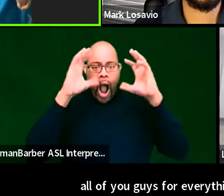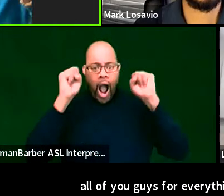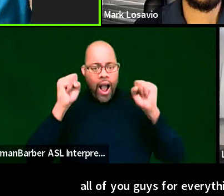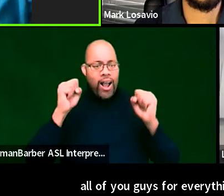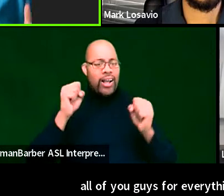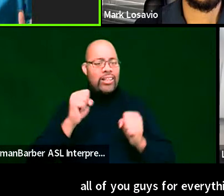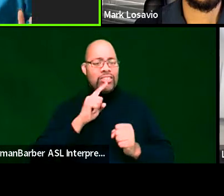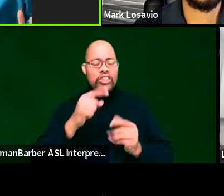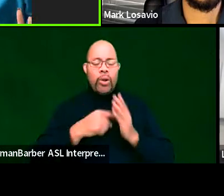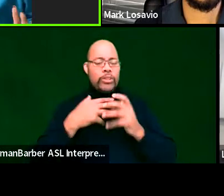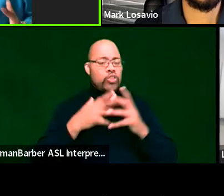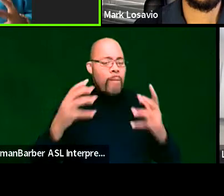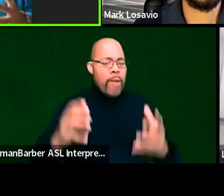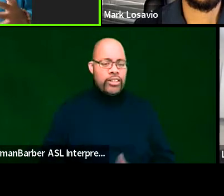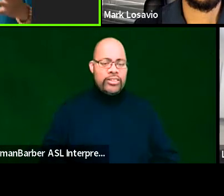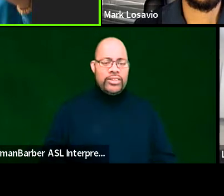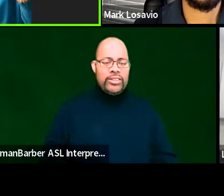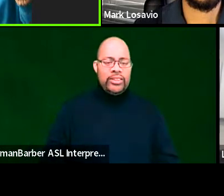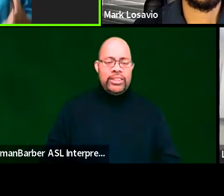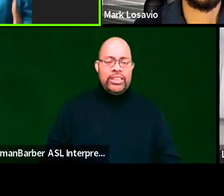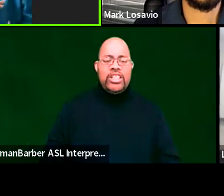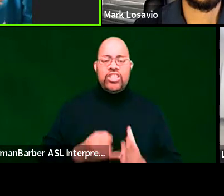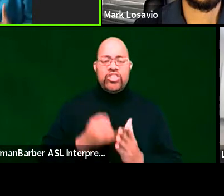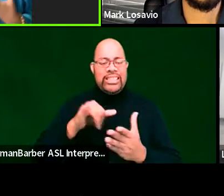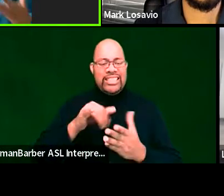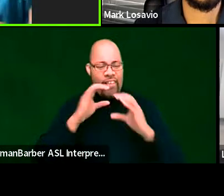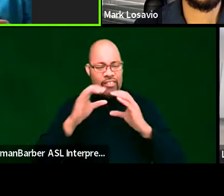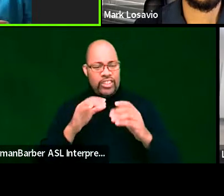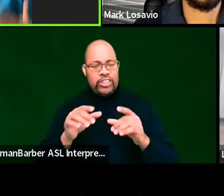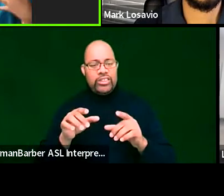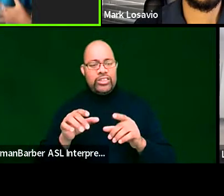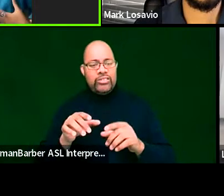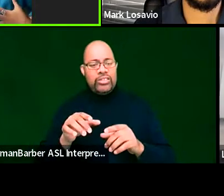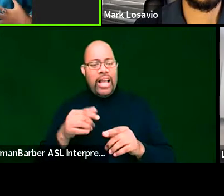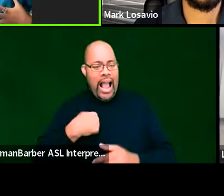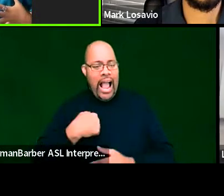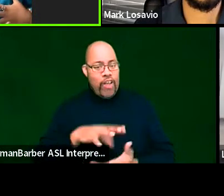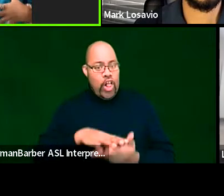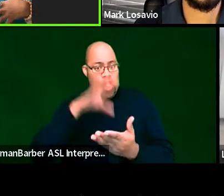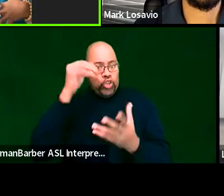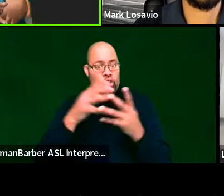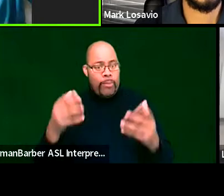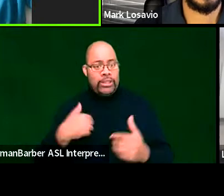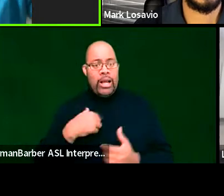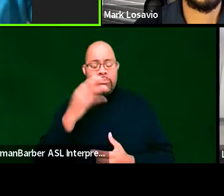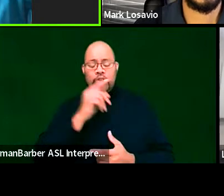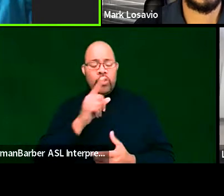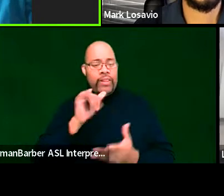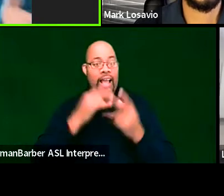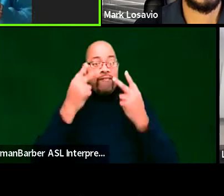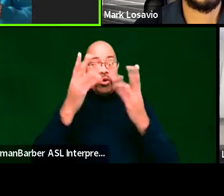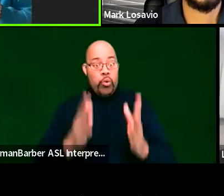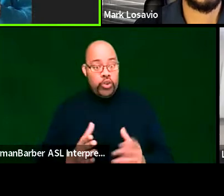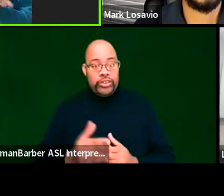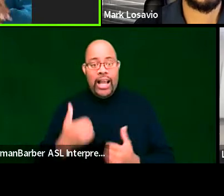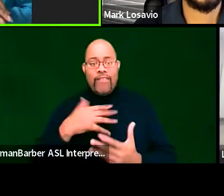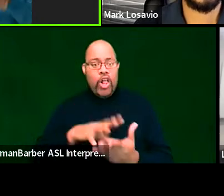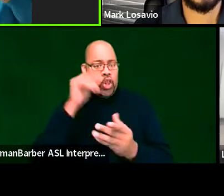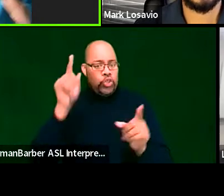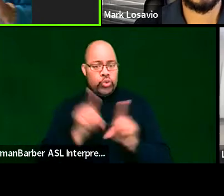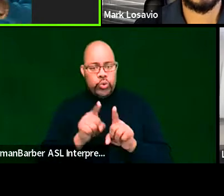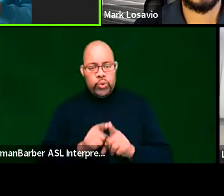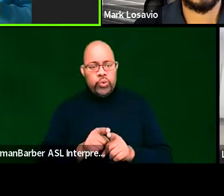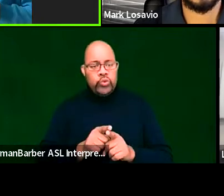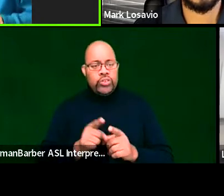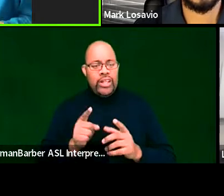me so much. Just this conversation alone, I've learned so much. I'm pretty sure our viewers have learned like